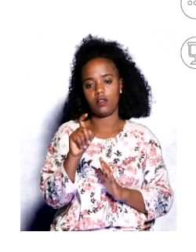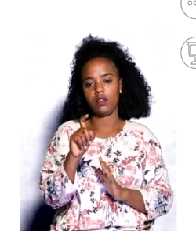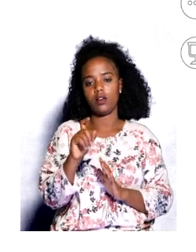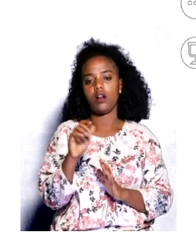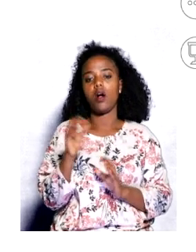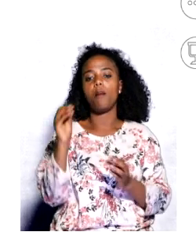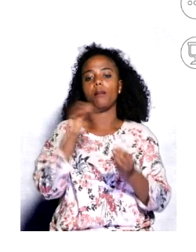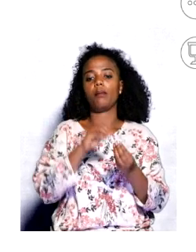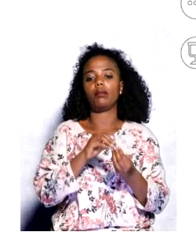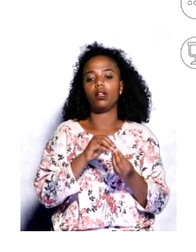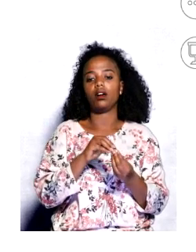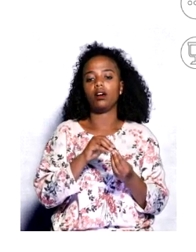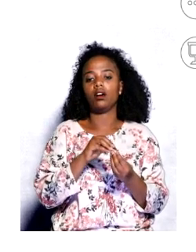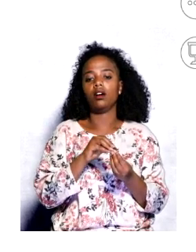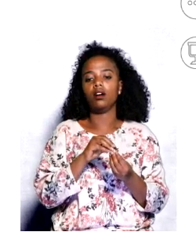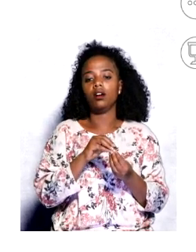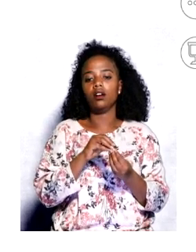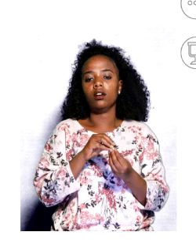plus